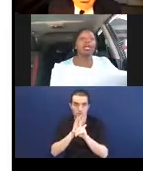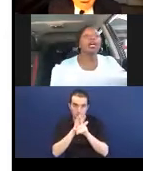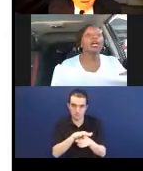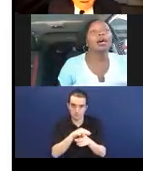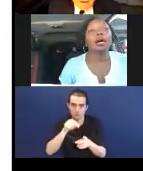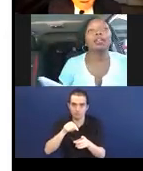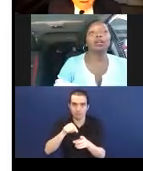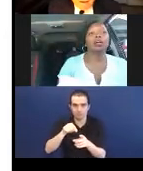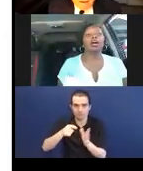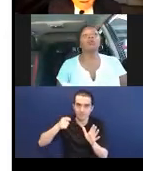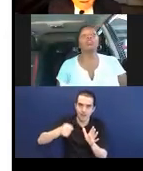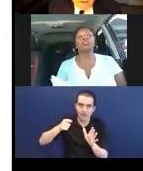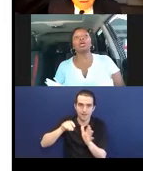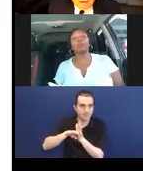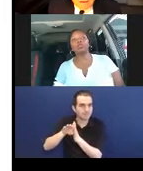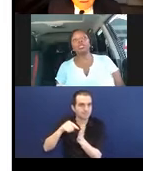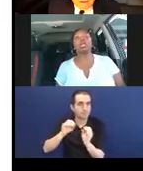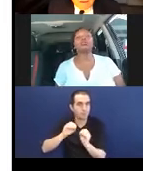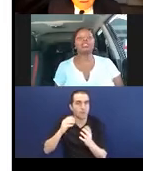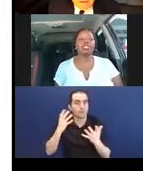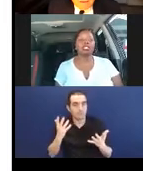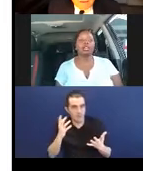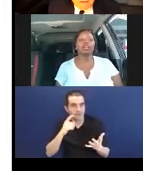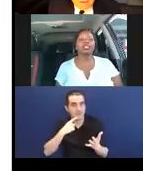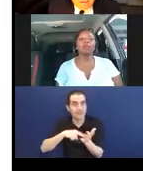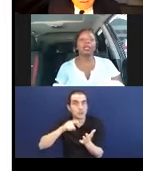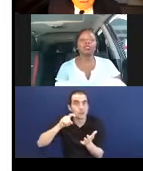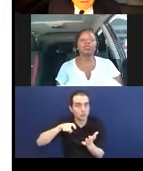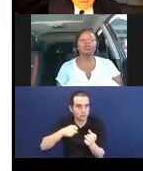have, and I will talk about the language that